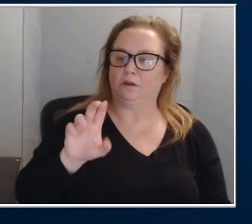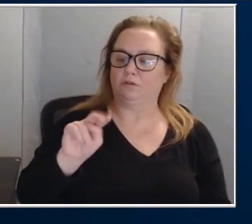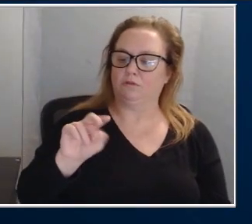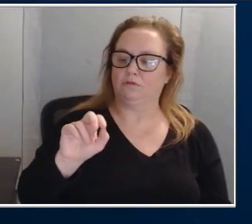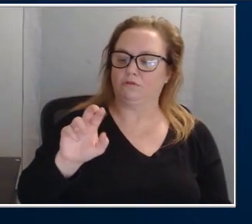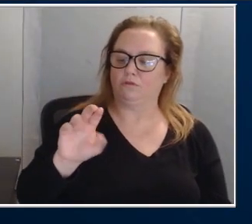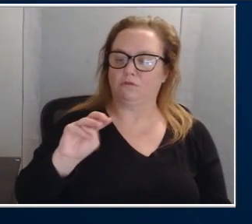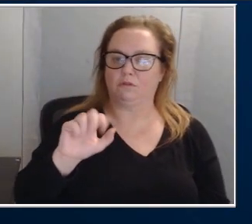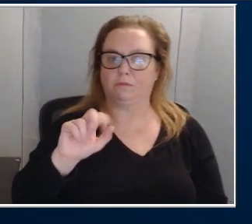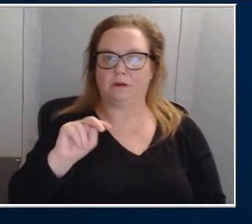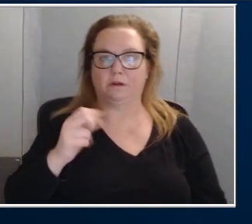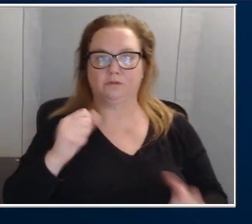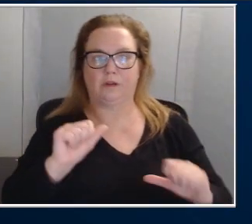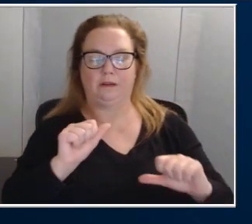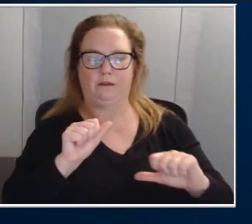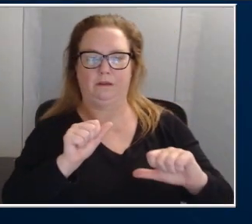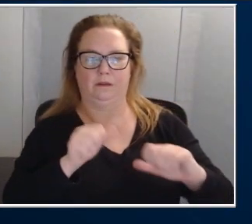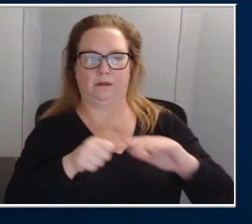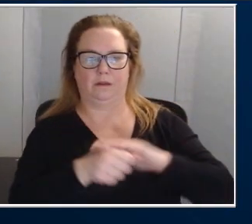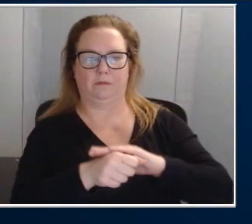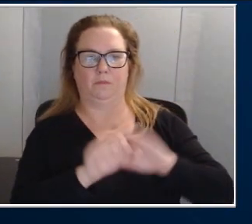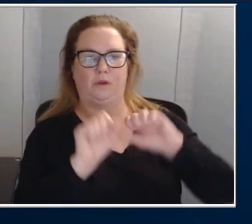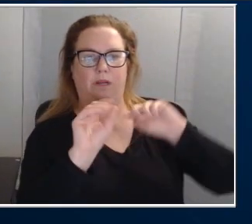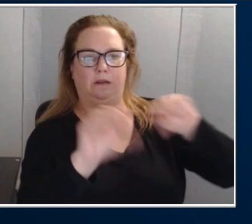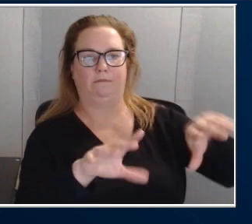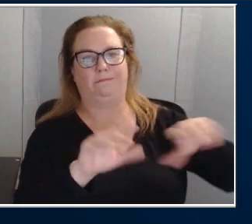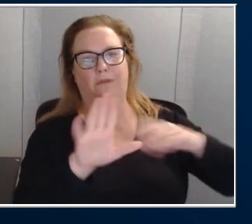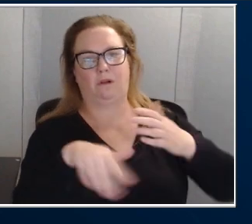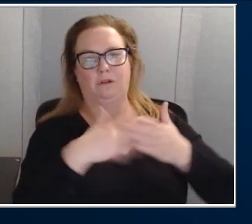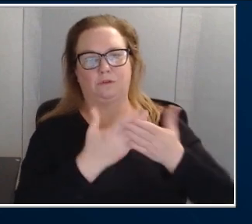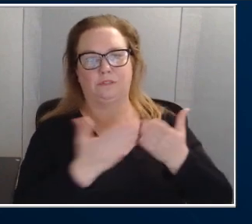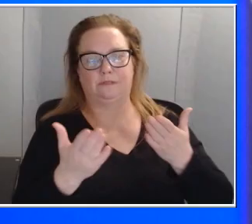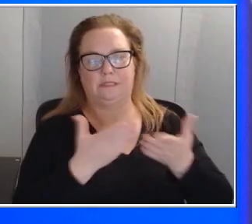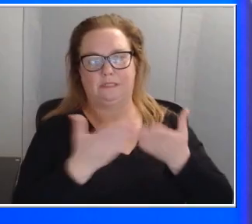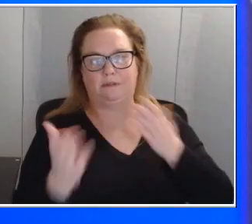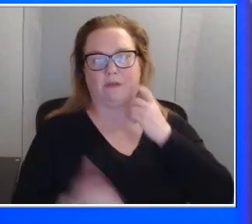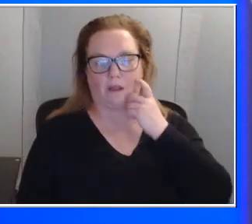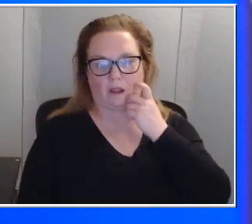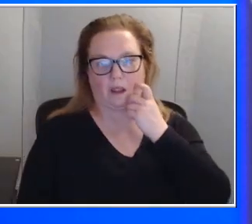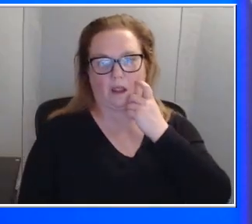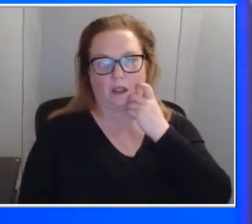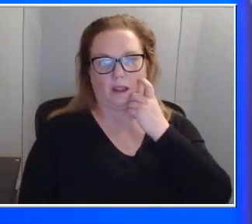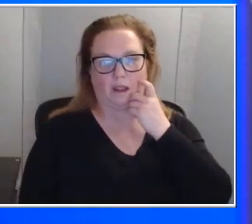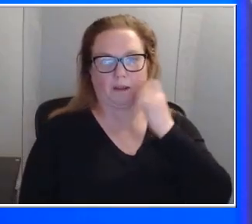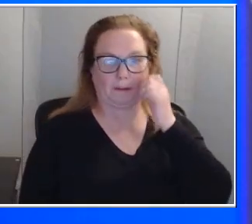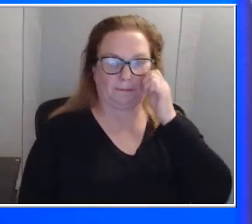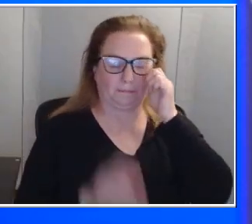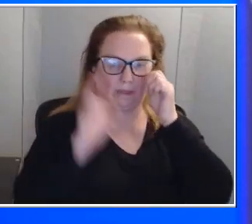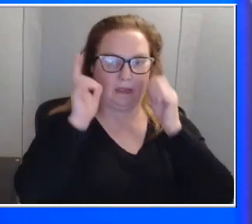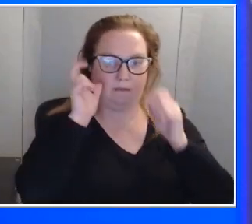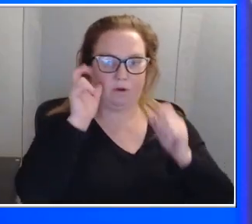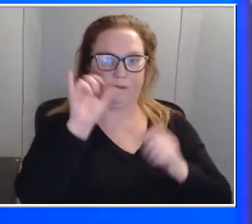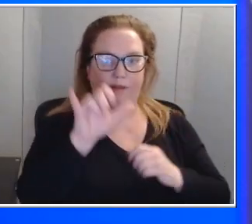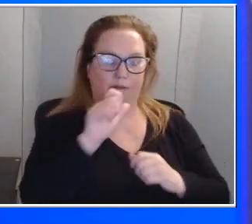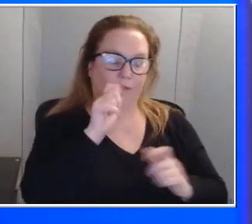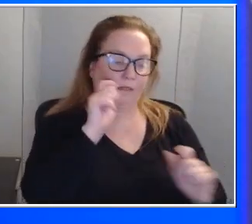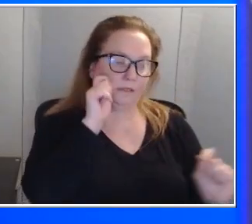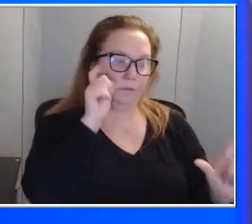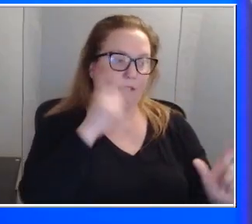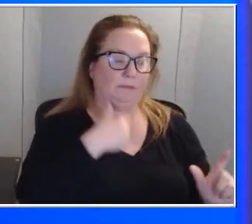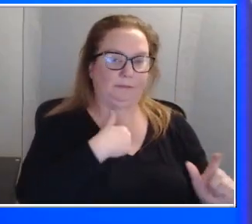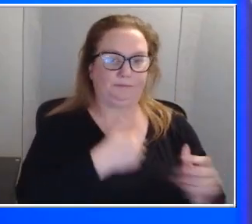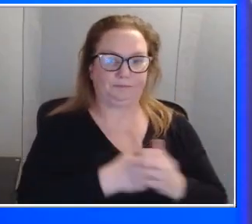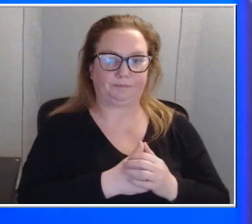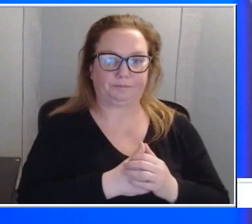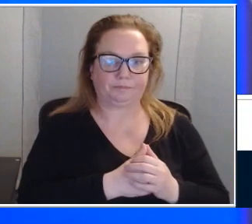people are trying to undermine it by just putting in all sorts of stuff. I have heard that, and it wouldn't surprise me. It's kind of